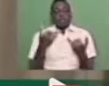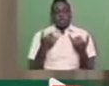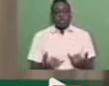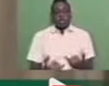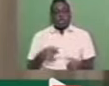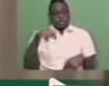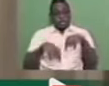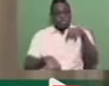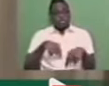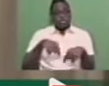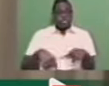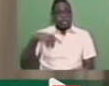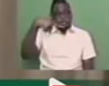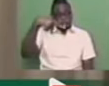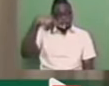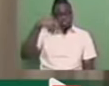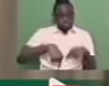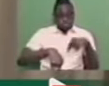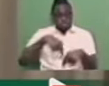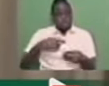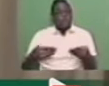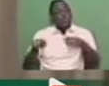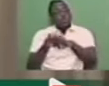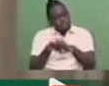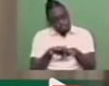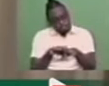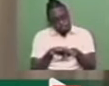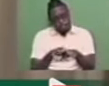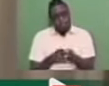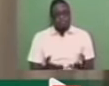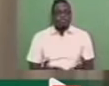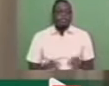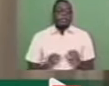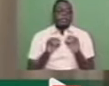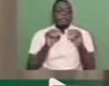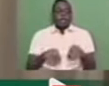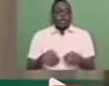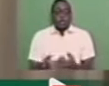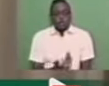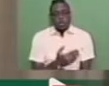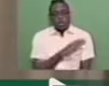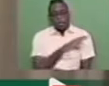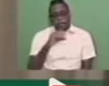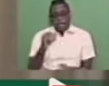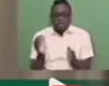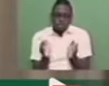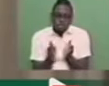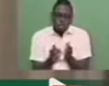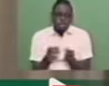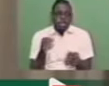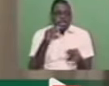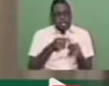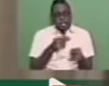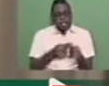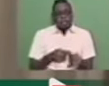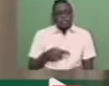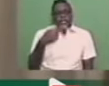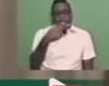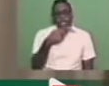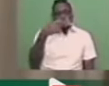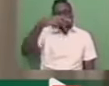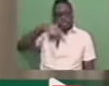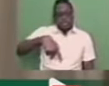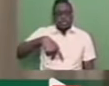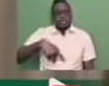good. Until you factor in that Heritage is currently producing 40,000 barrels a day, which is even less than we did in